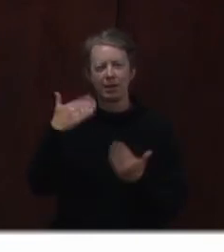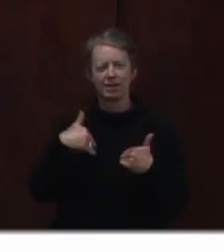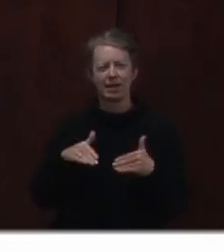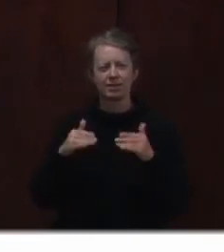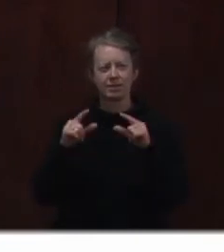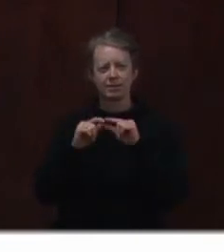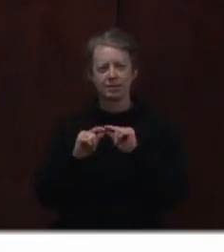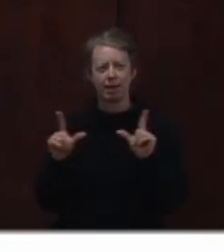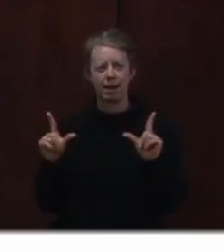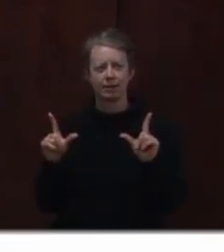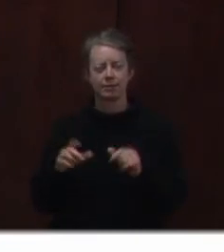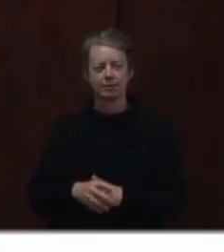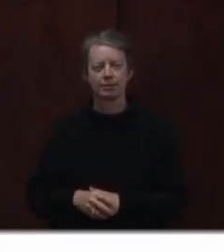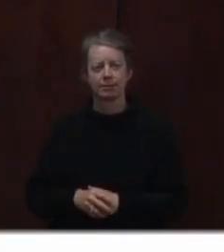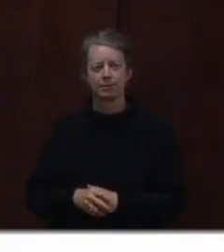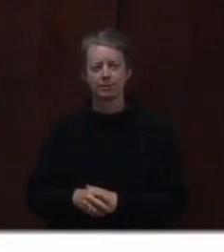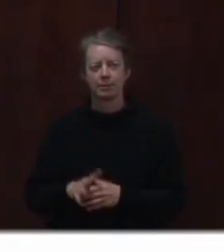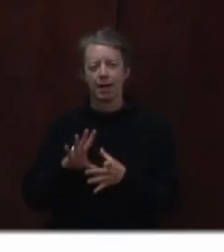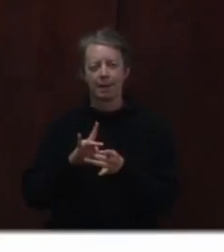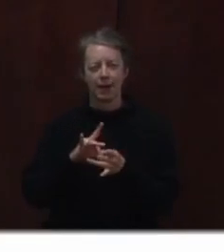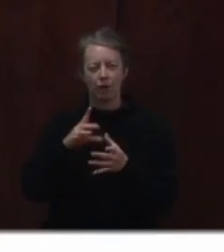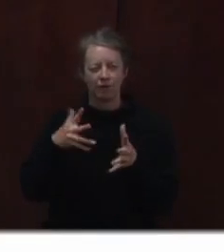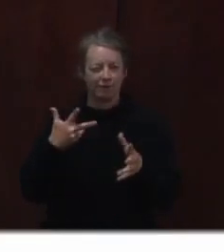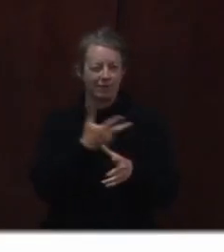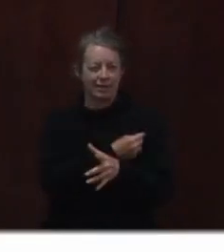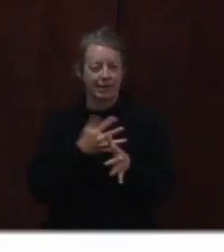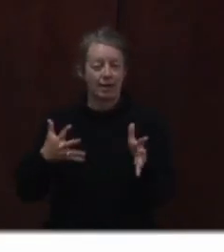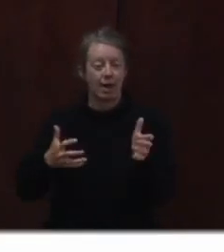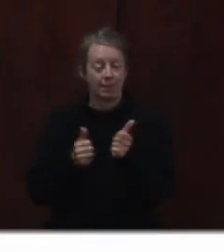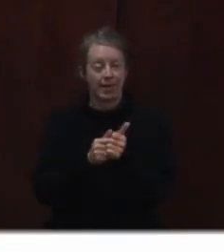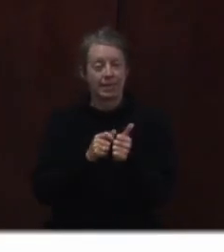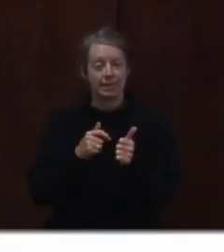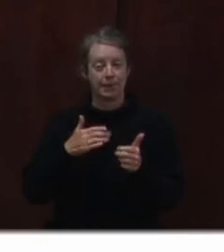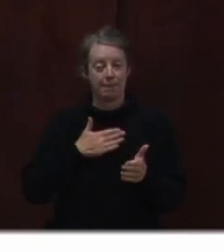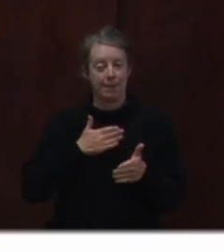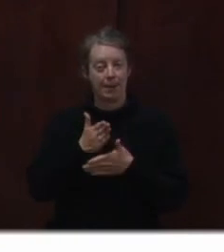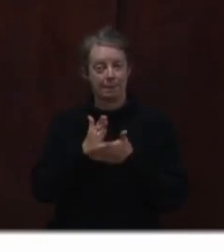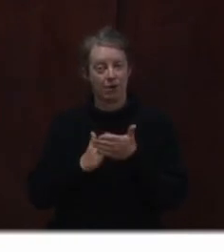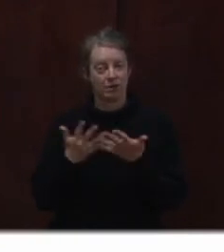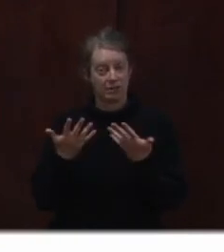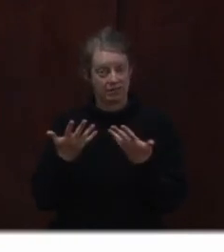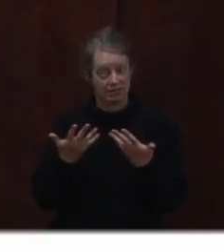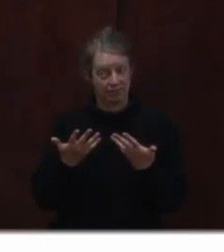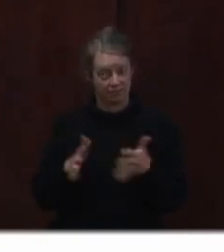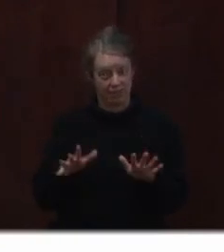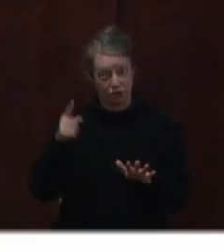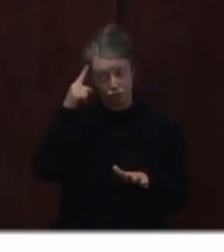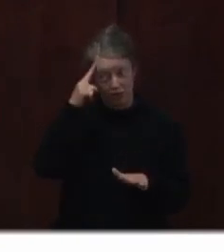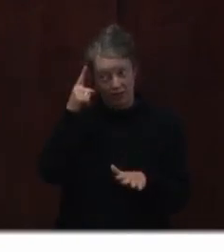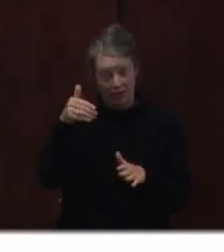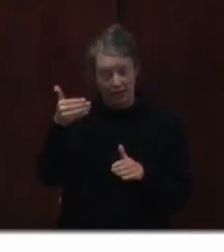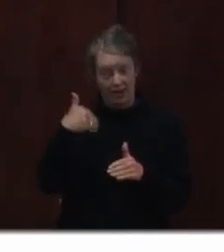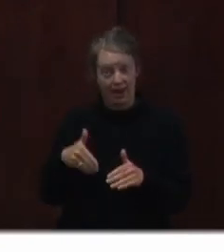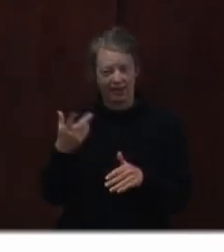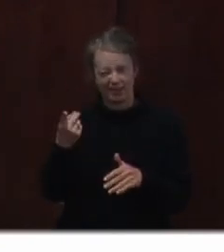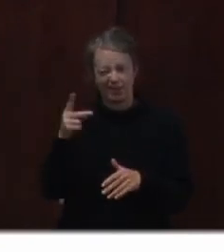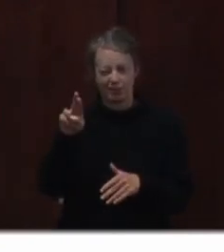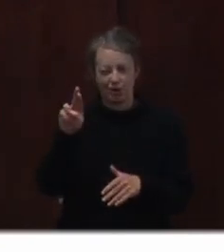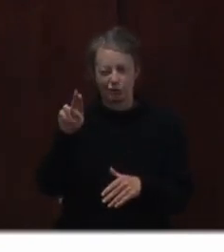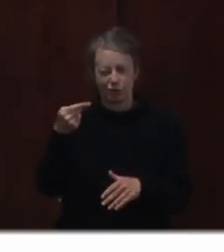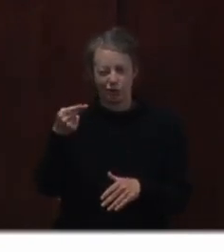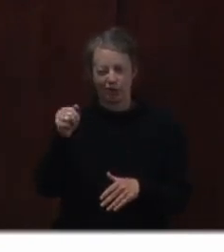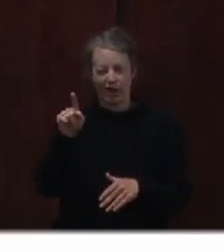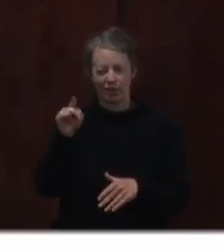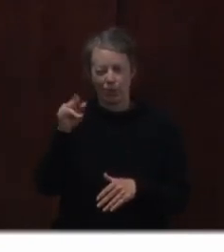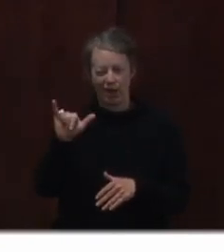slide is about vaccine updates, and I'll turn it over to Dr. Hathaway now because I think your slides are after this, and Dr. Hathaway can